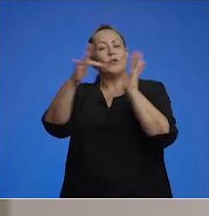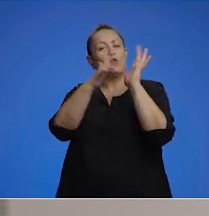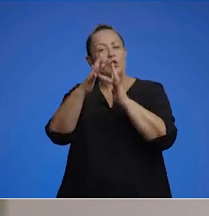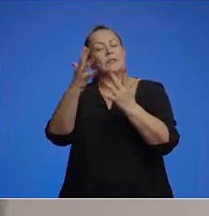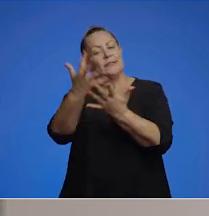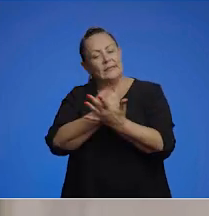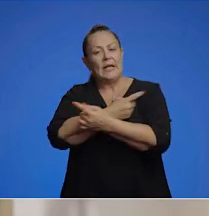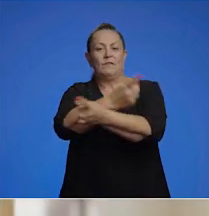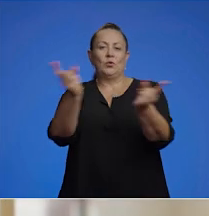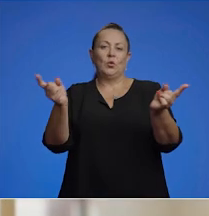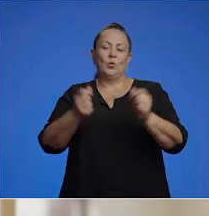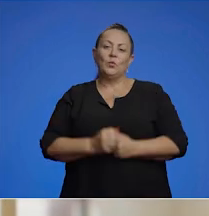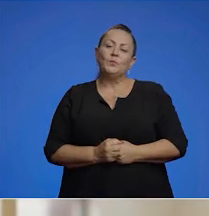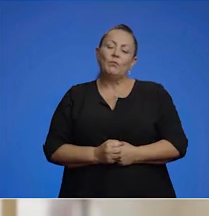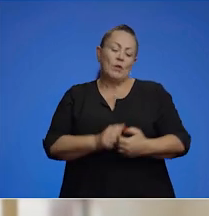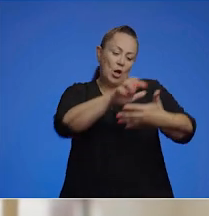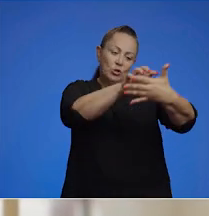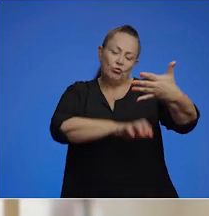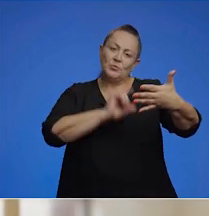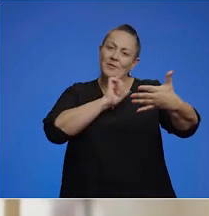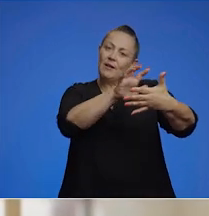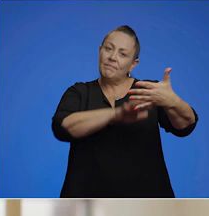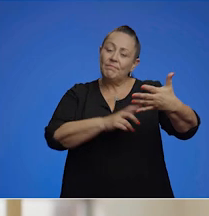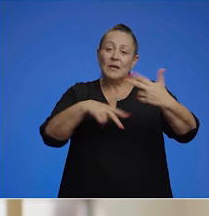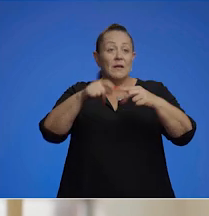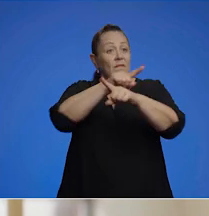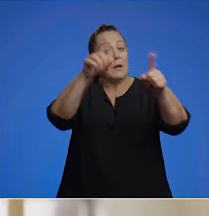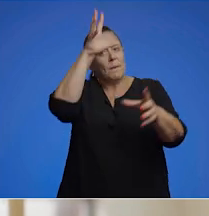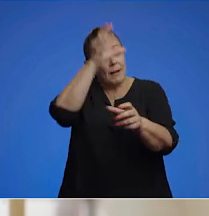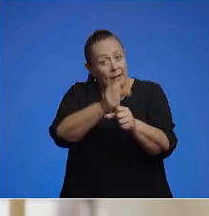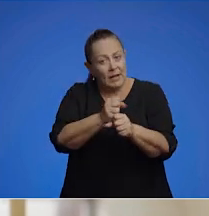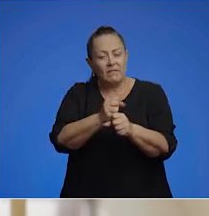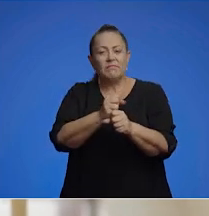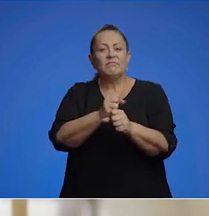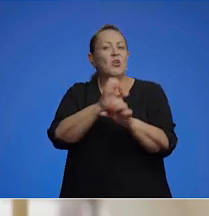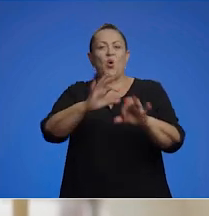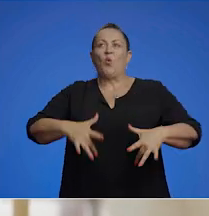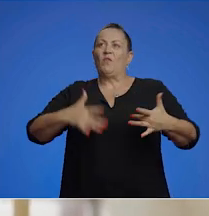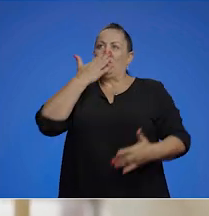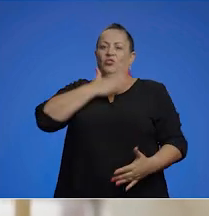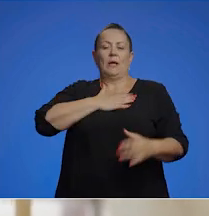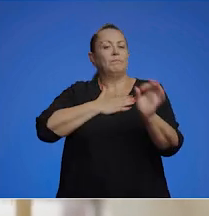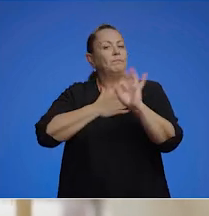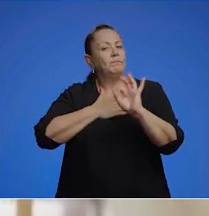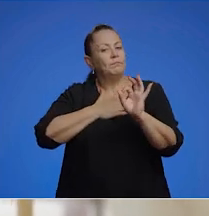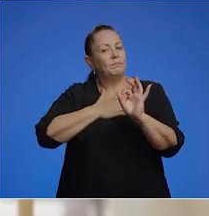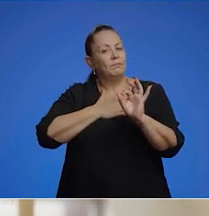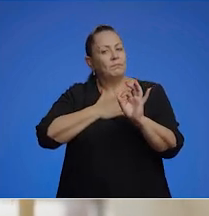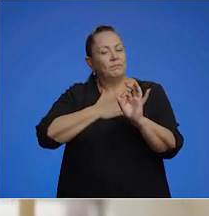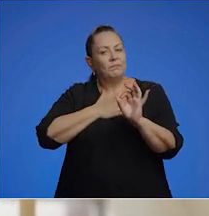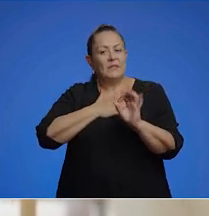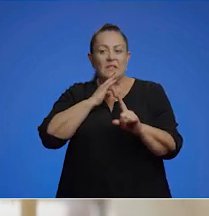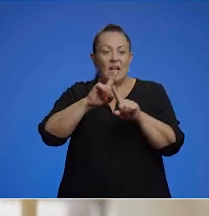saved. When Scripture says, those who believe in him will have no cause for shame, it makes